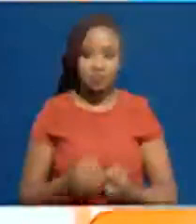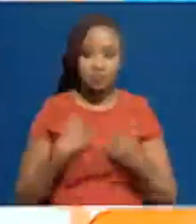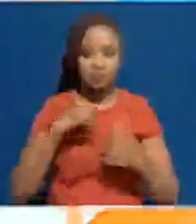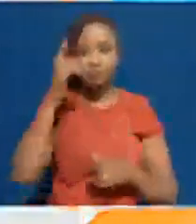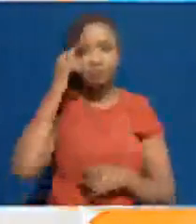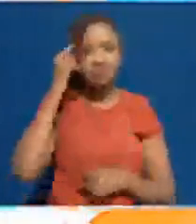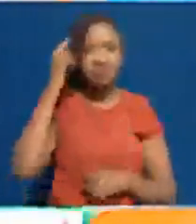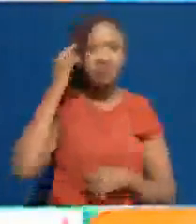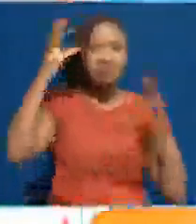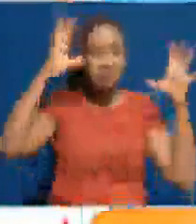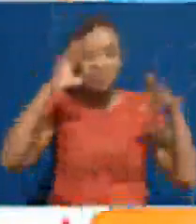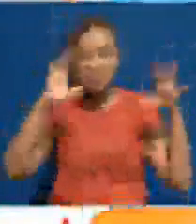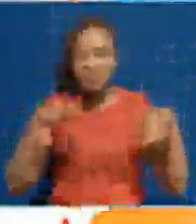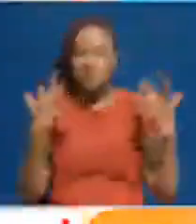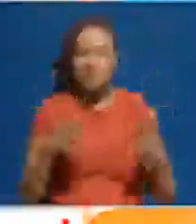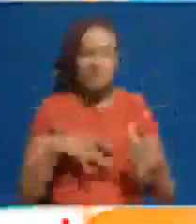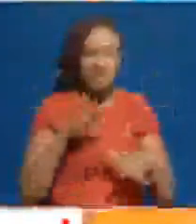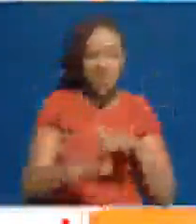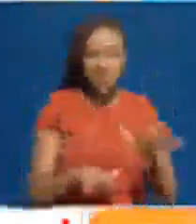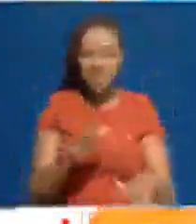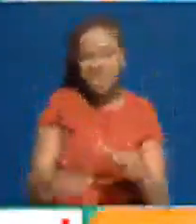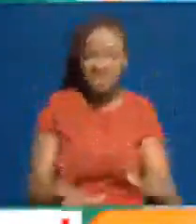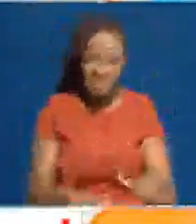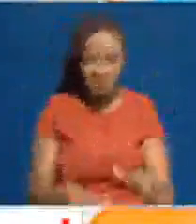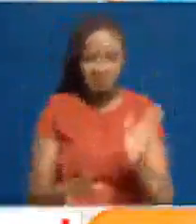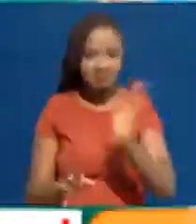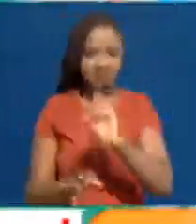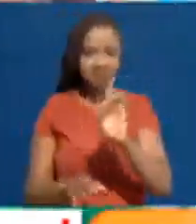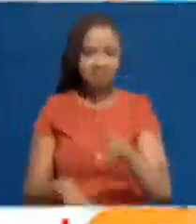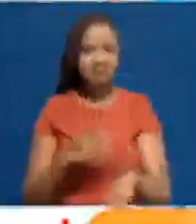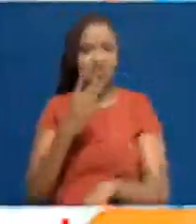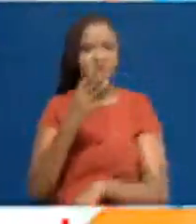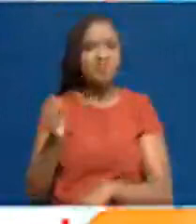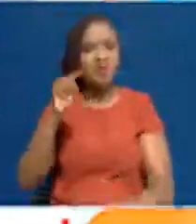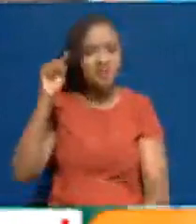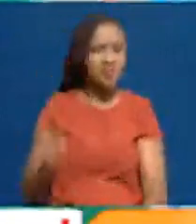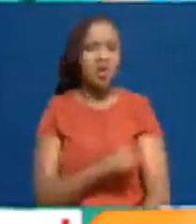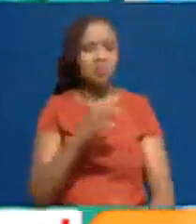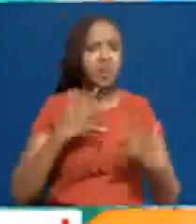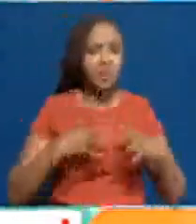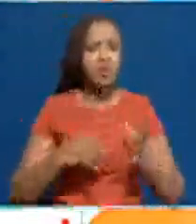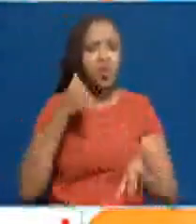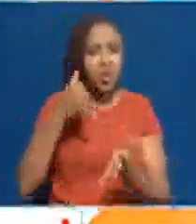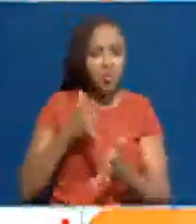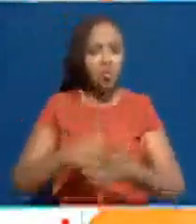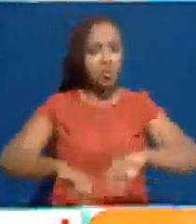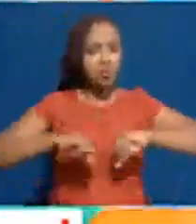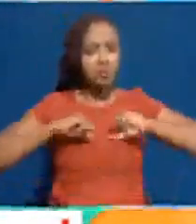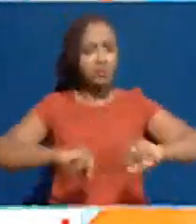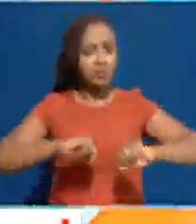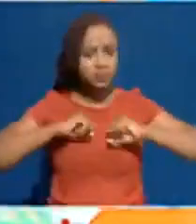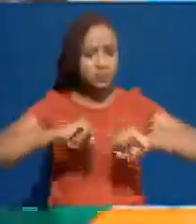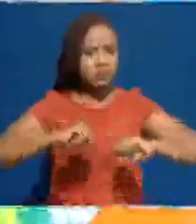rain, think about the maize. You know, 45,000 people, including, you know, people who comes, you know,